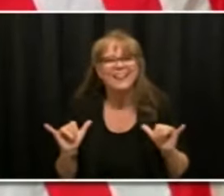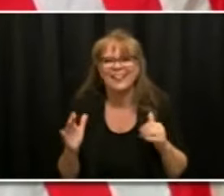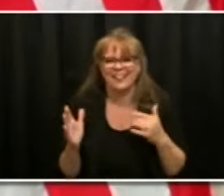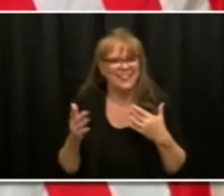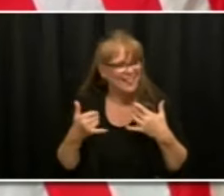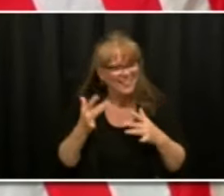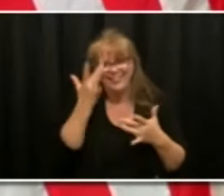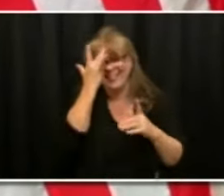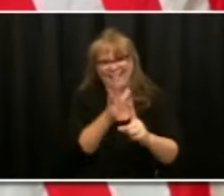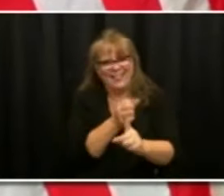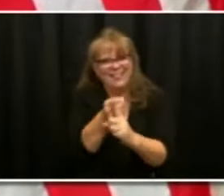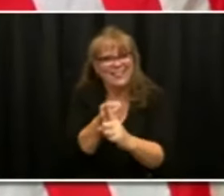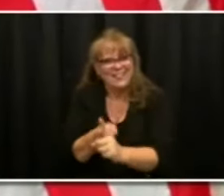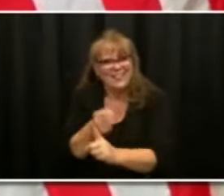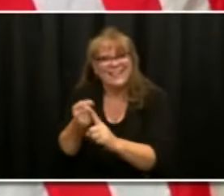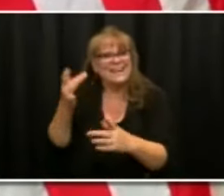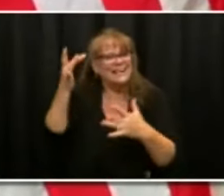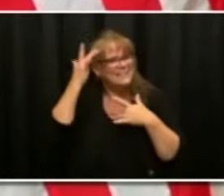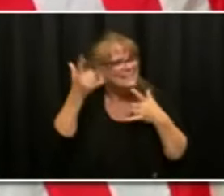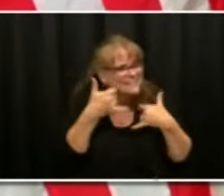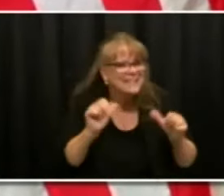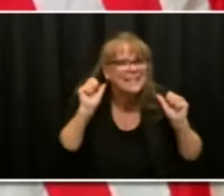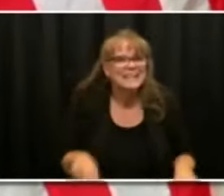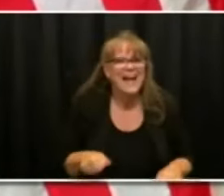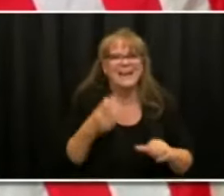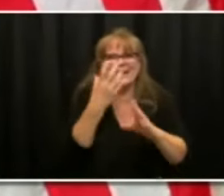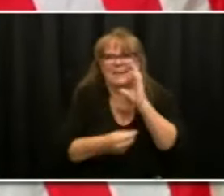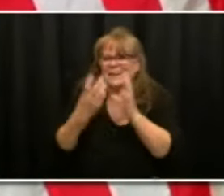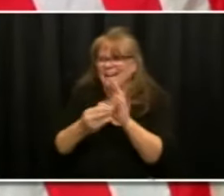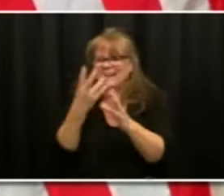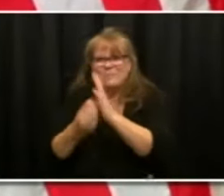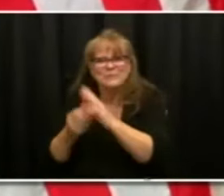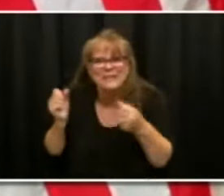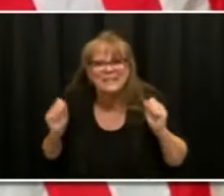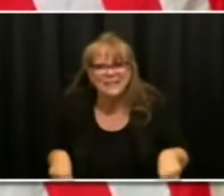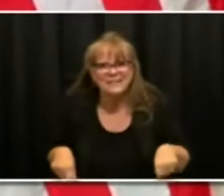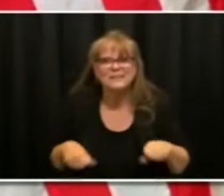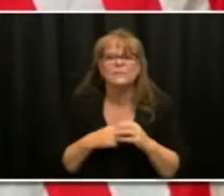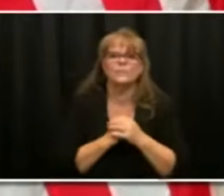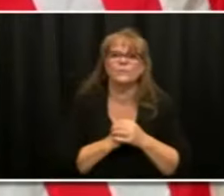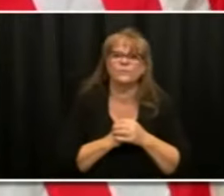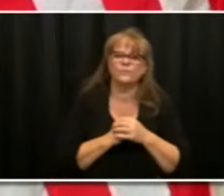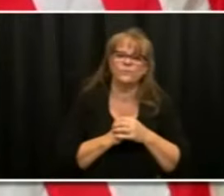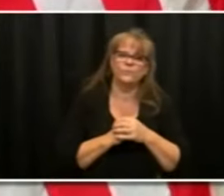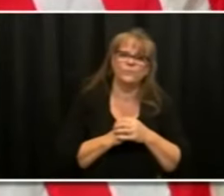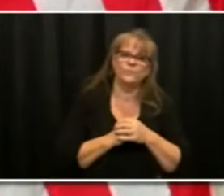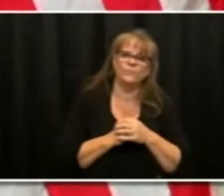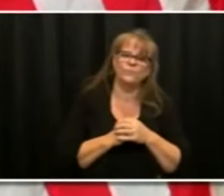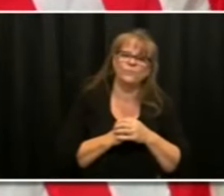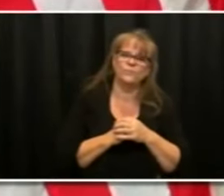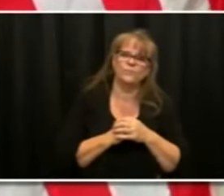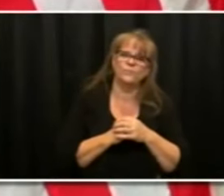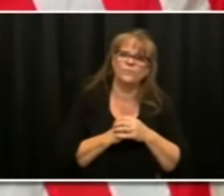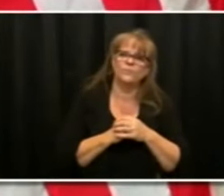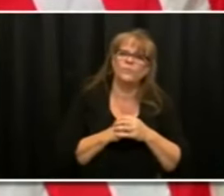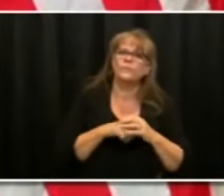is they're reducing the fatality rate somewhere in that 20 to 30% range, and even that is not